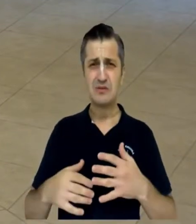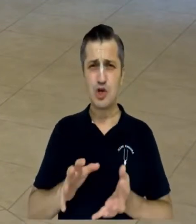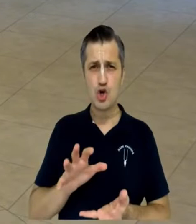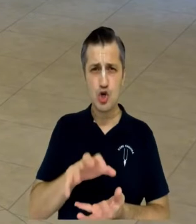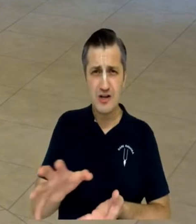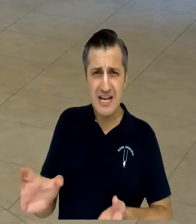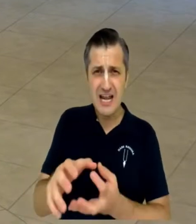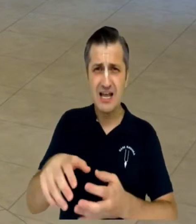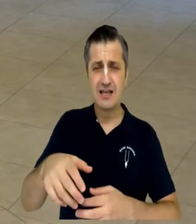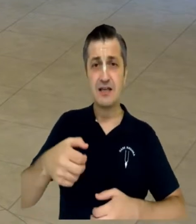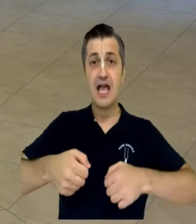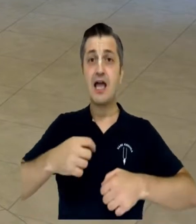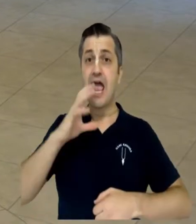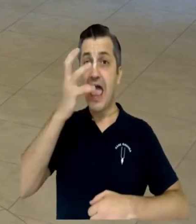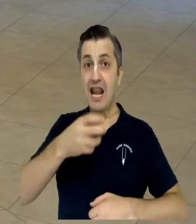he went into the